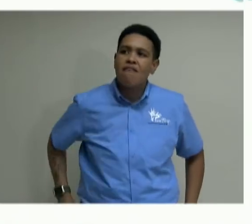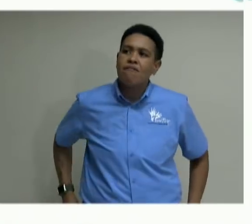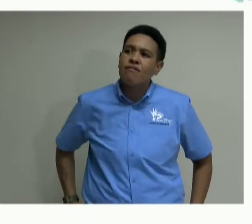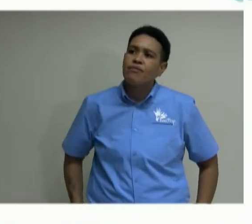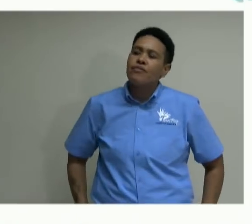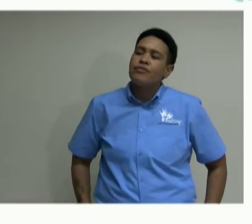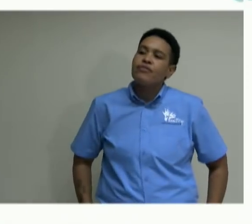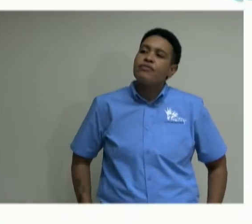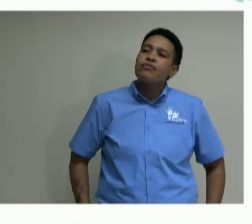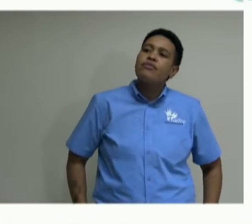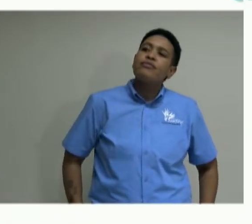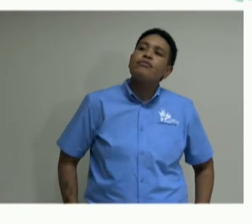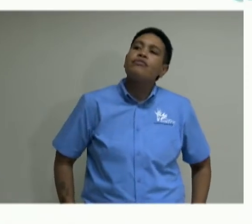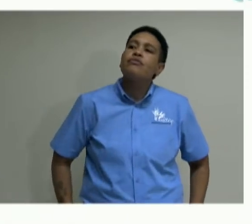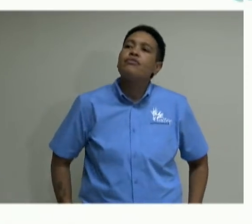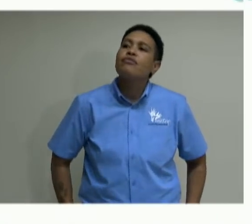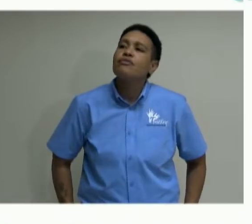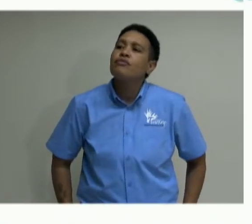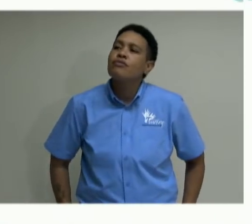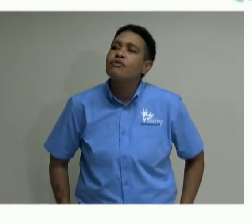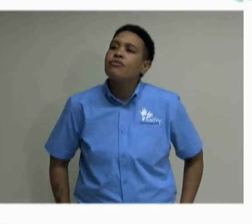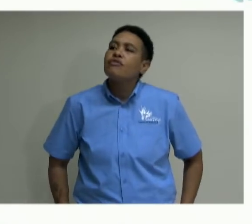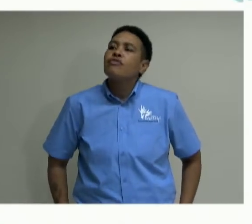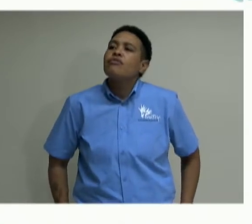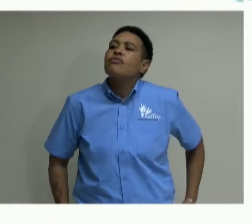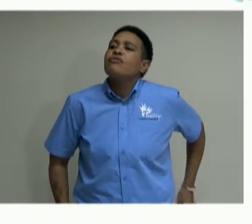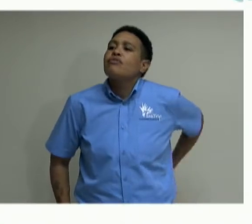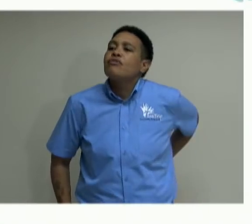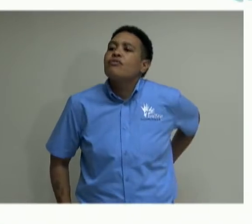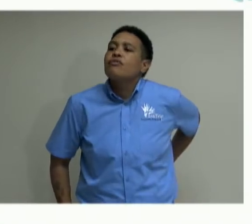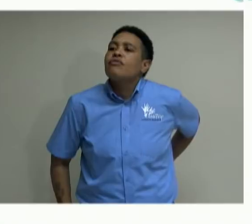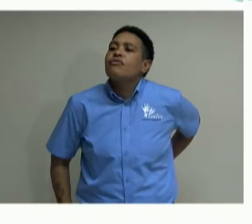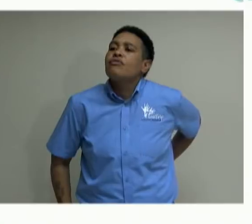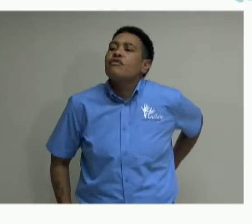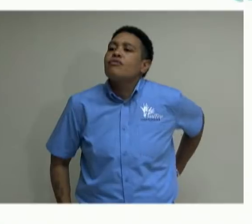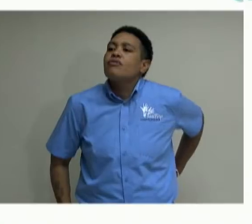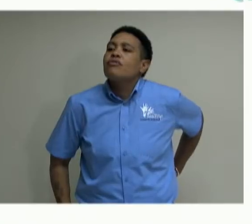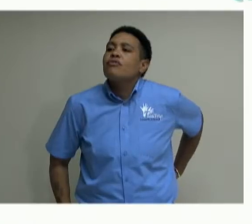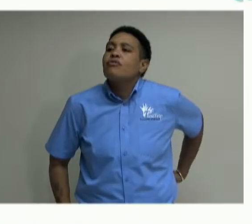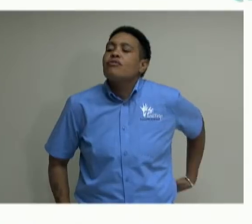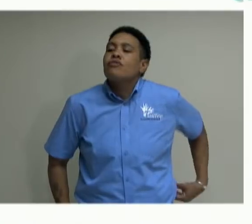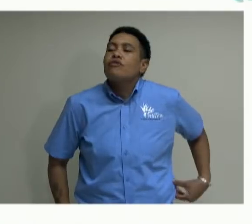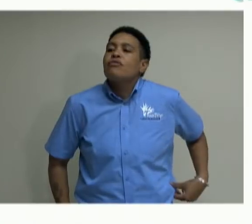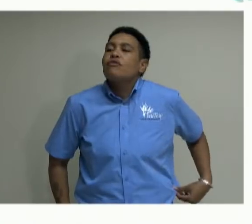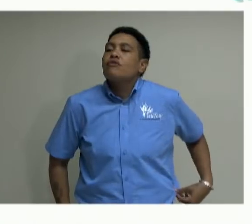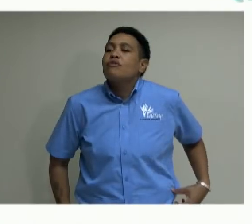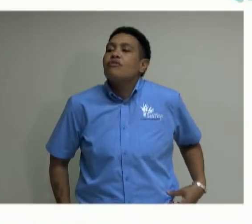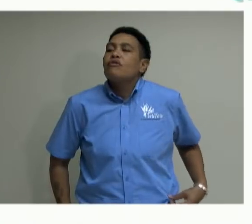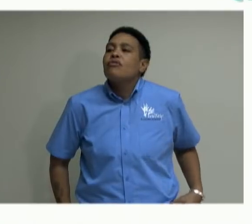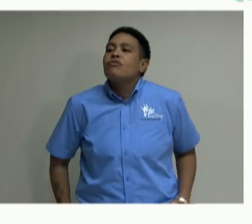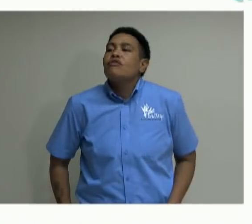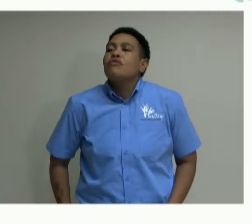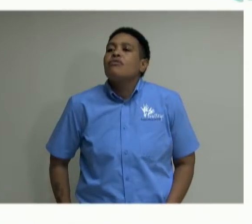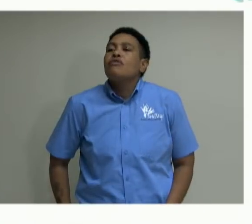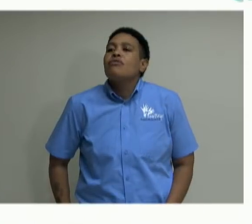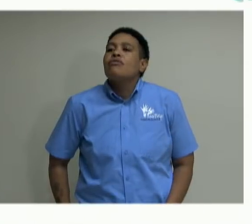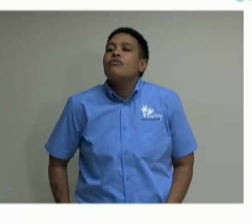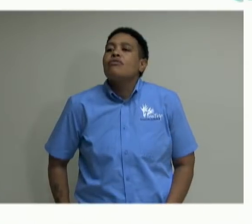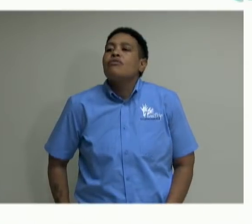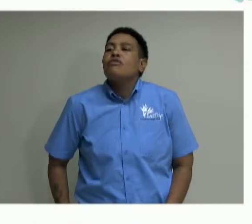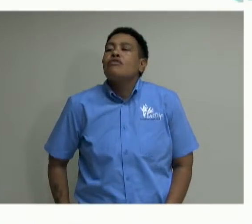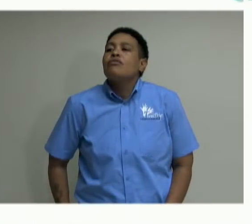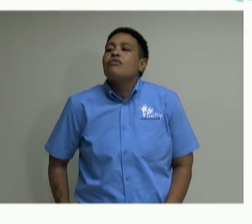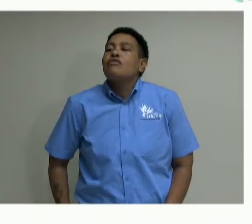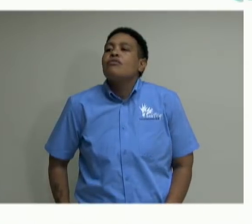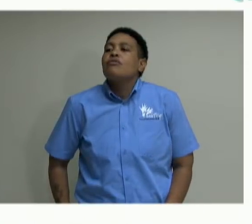We would have also had several clustering. And the most recent cluster, we had 10 clusters for the period.